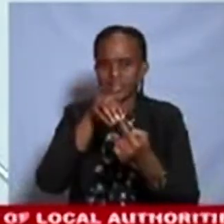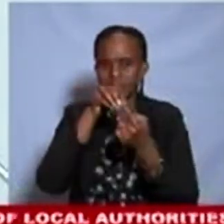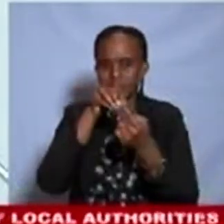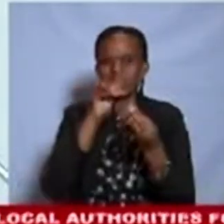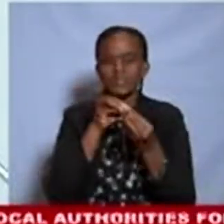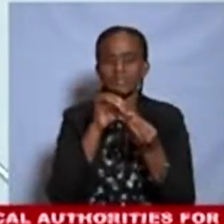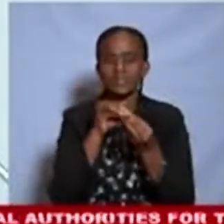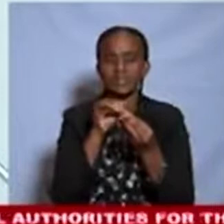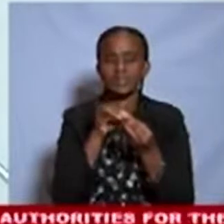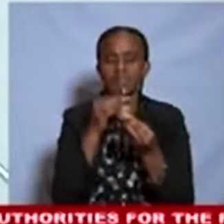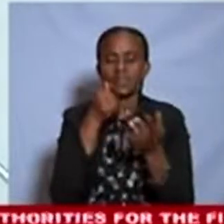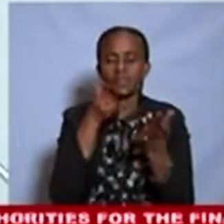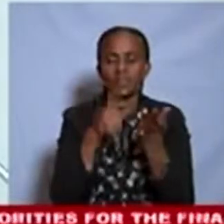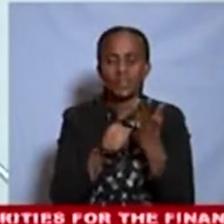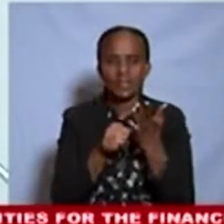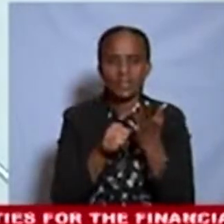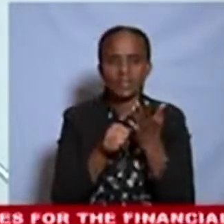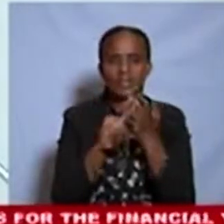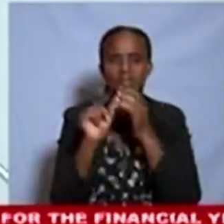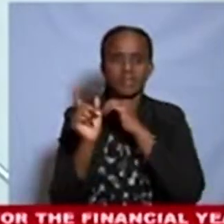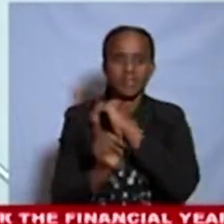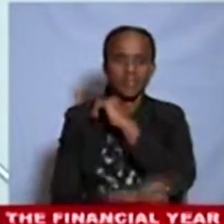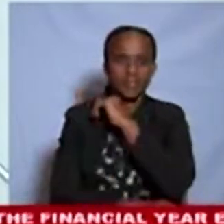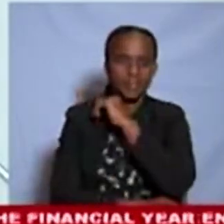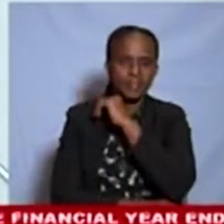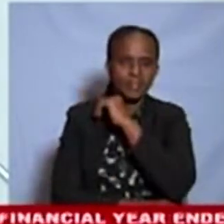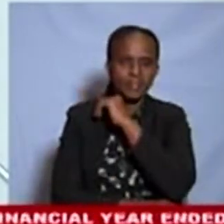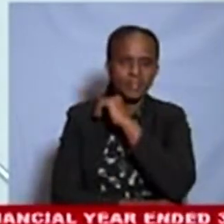the worker that you gave the disciplinary.